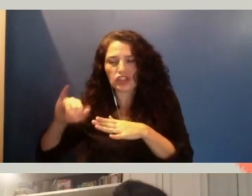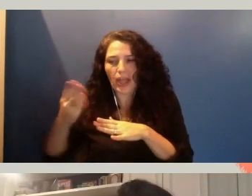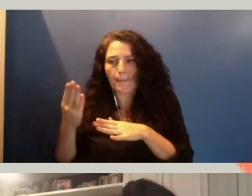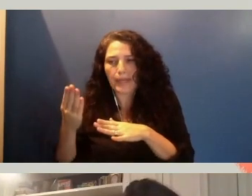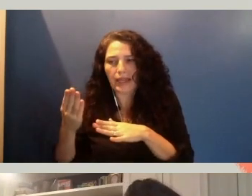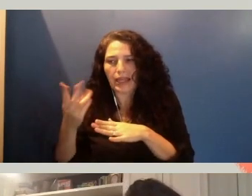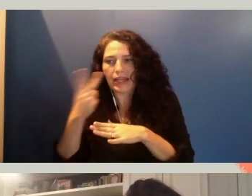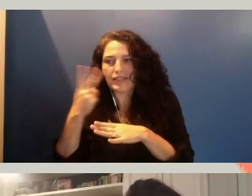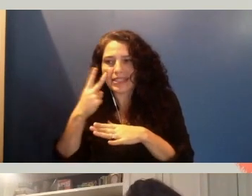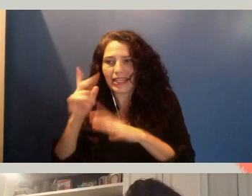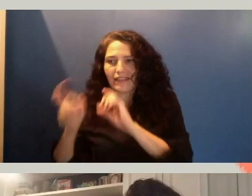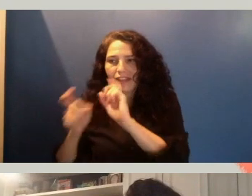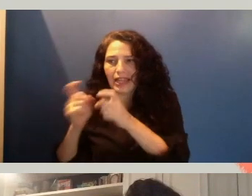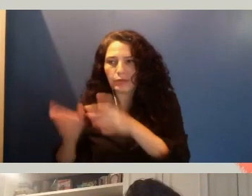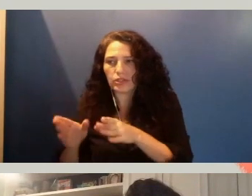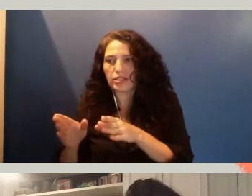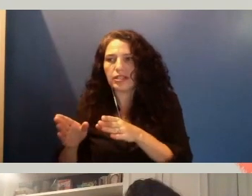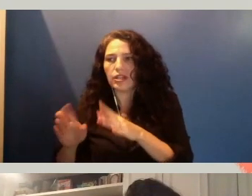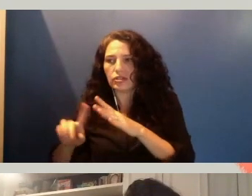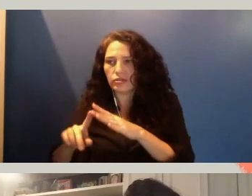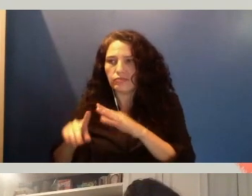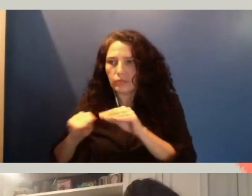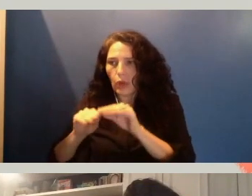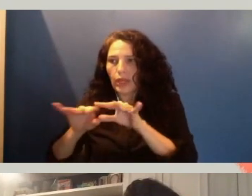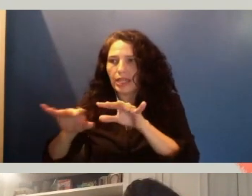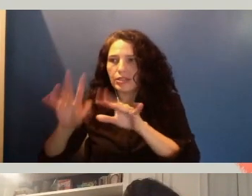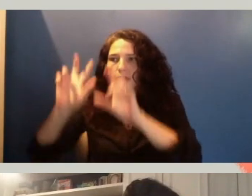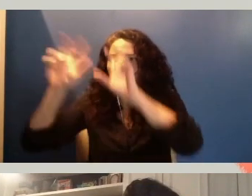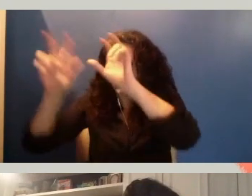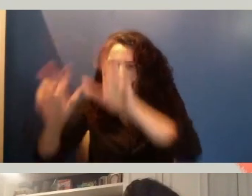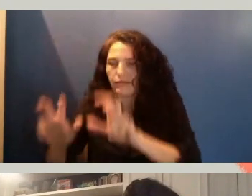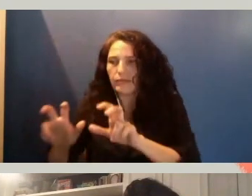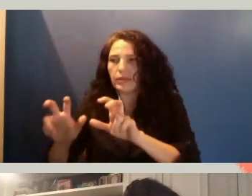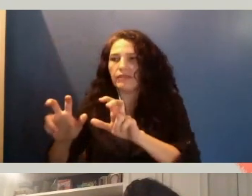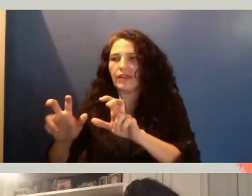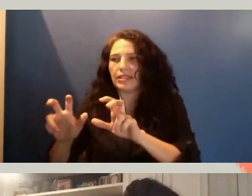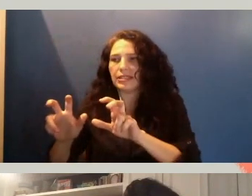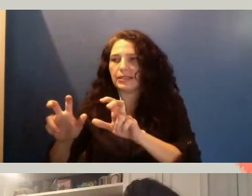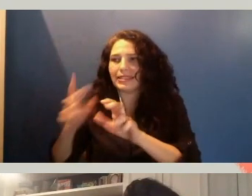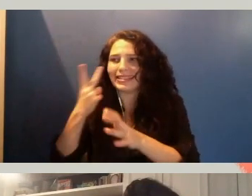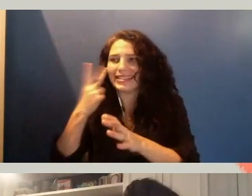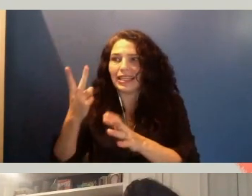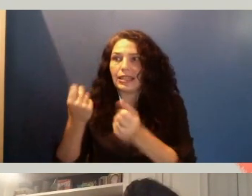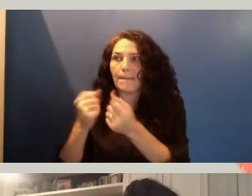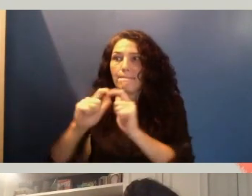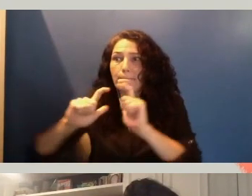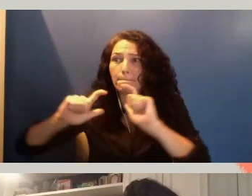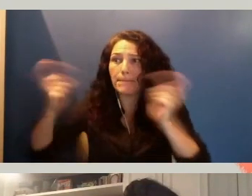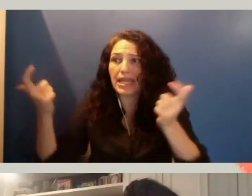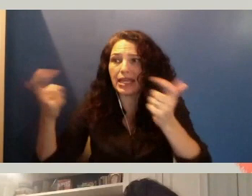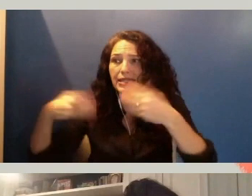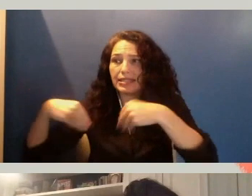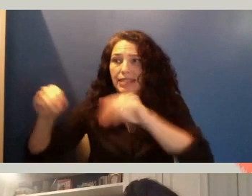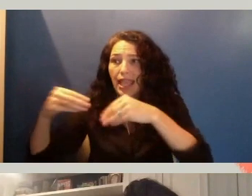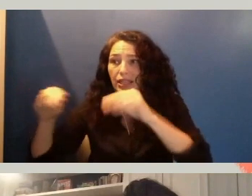moving into investment, or, you know, kind of people, again, citing those few huge sales that then was perceived as a norm or an opportunity